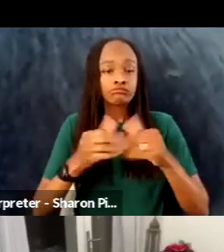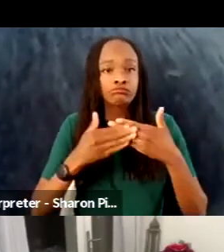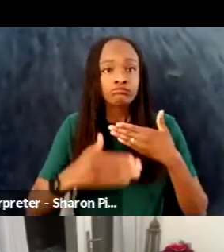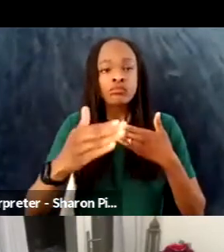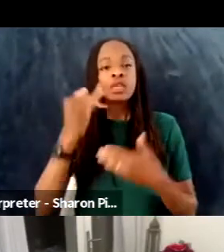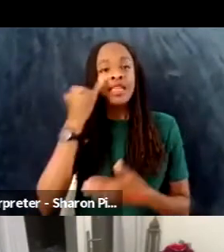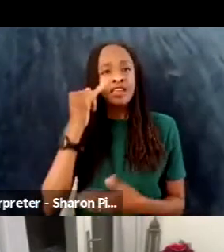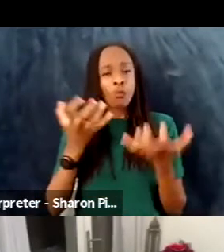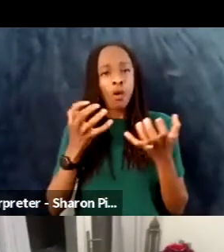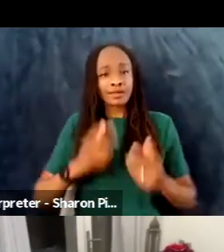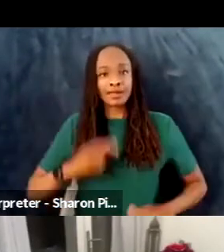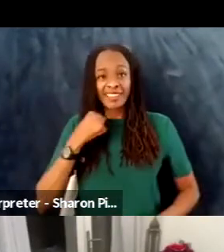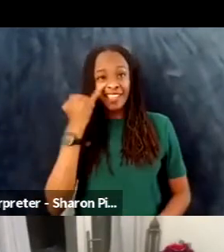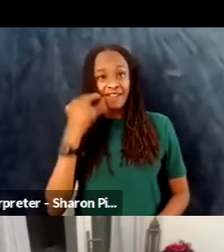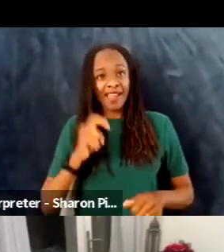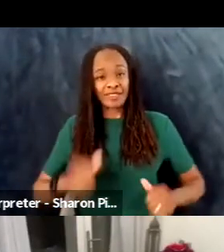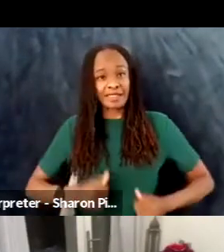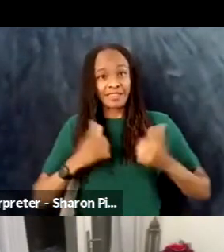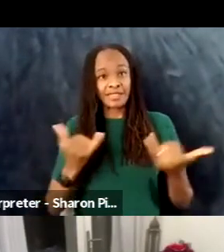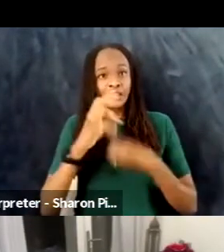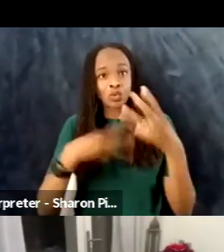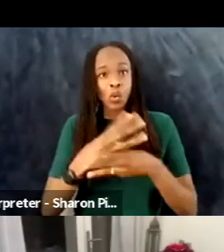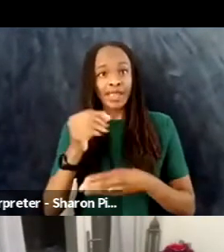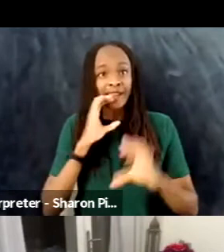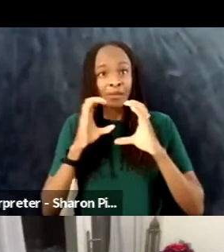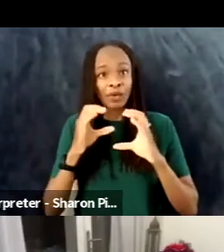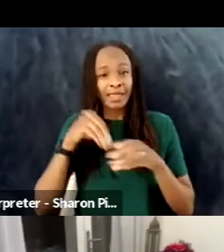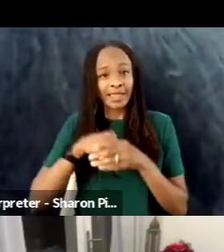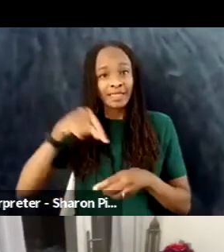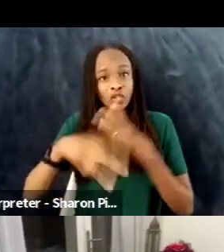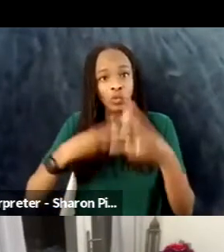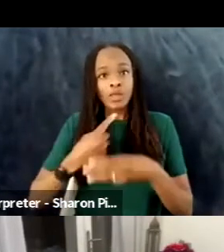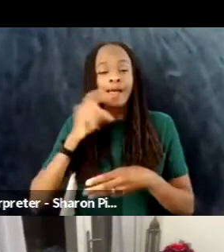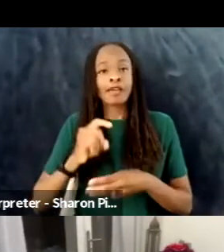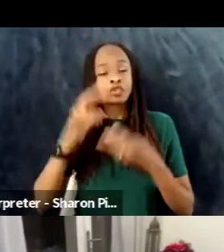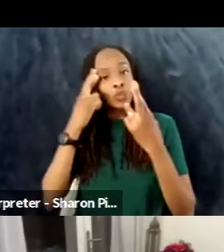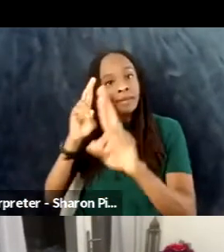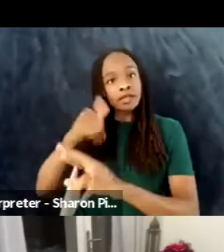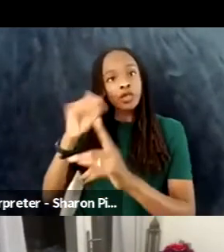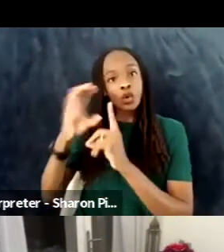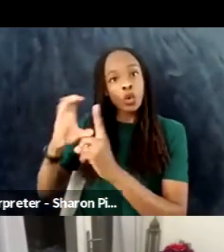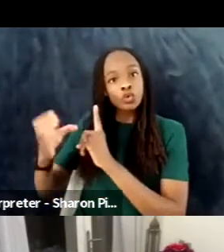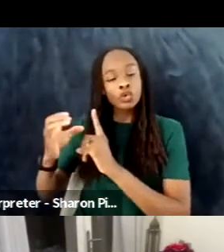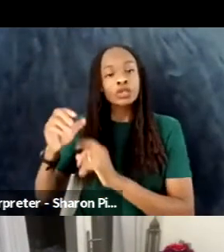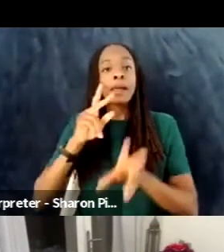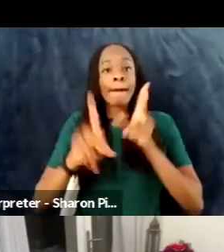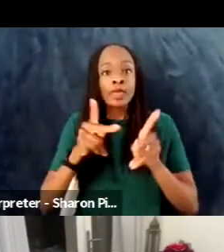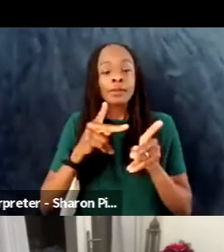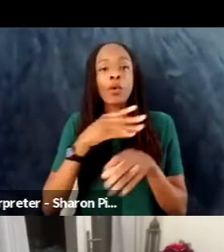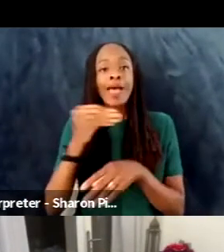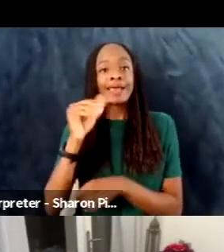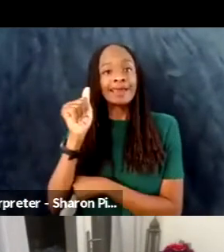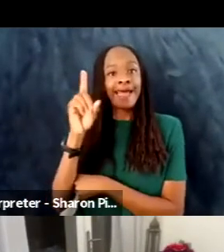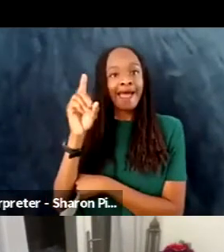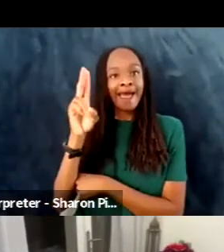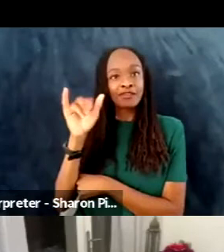today's world, and if I have to communicate in it, I have to respect other cultures, and that people in advertising can